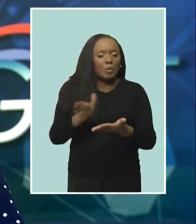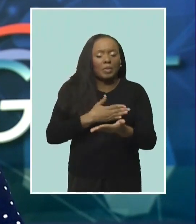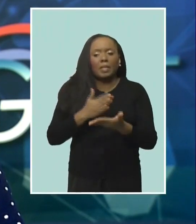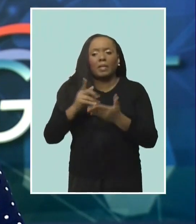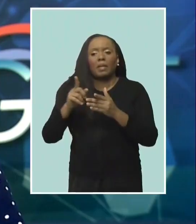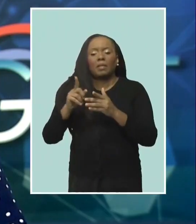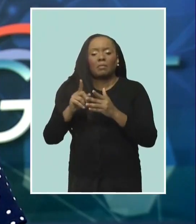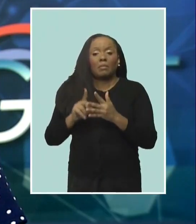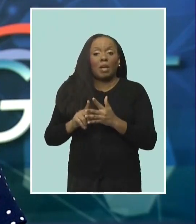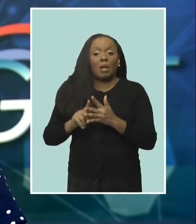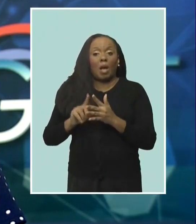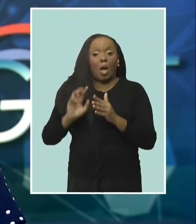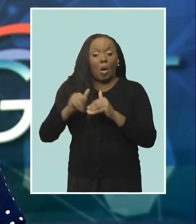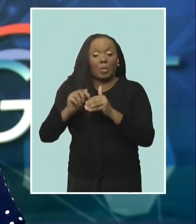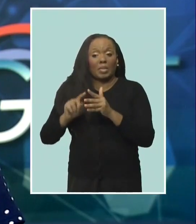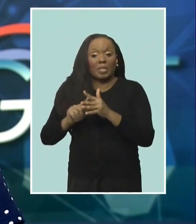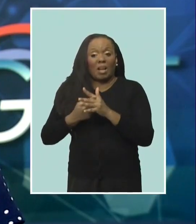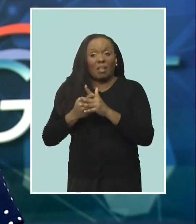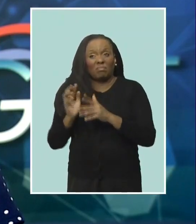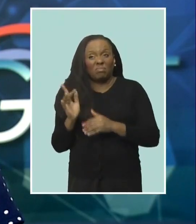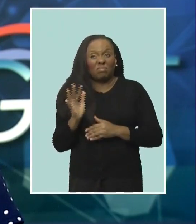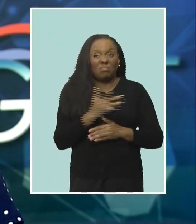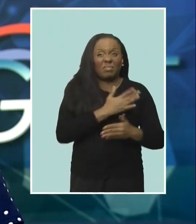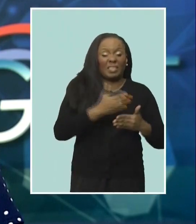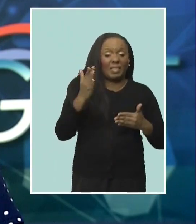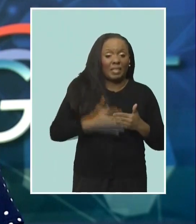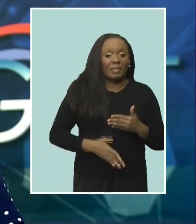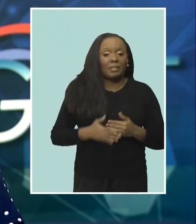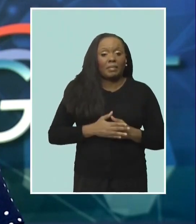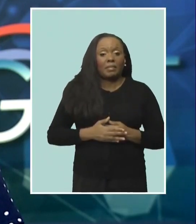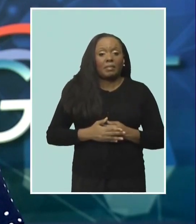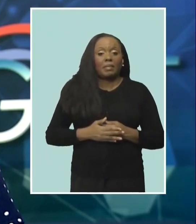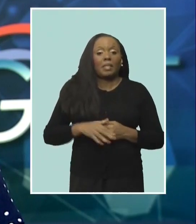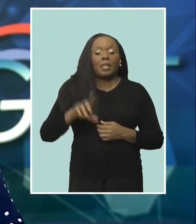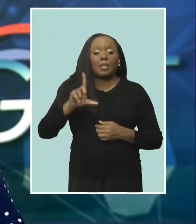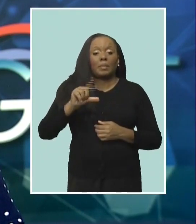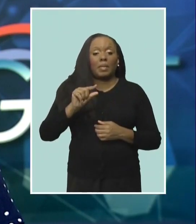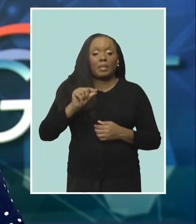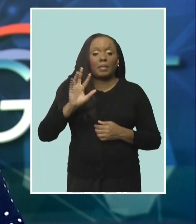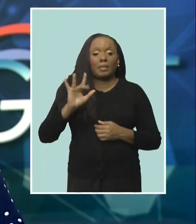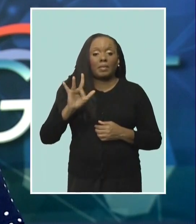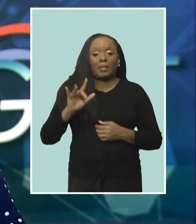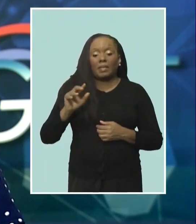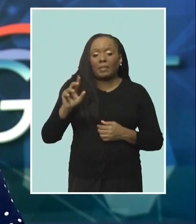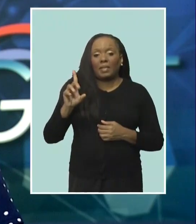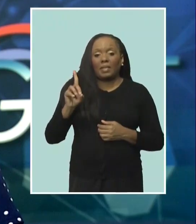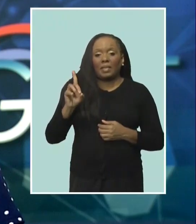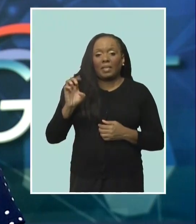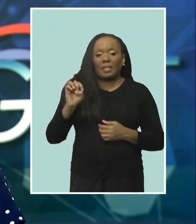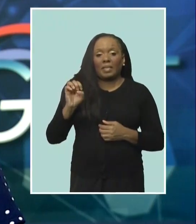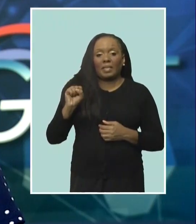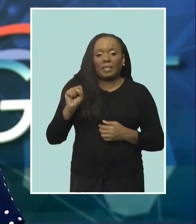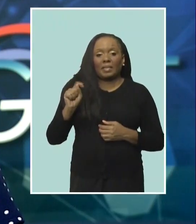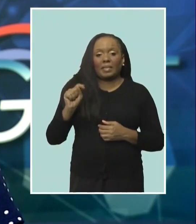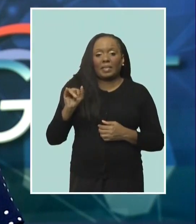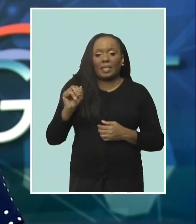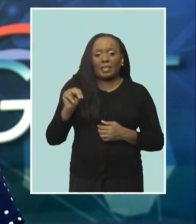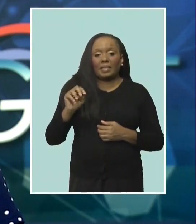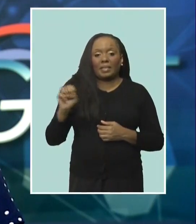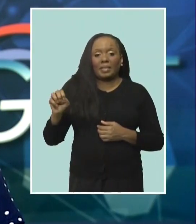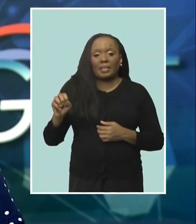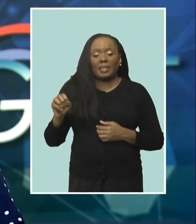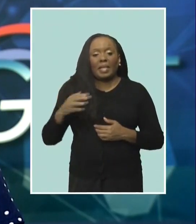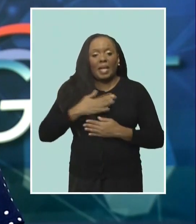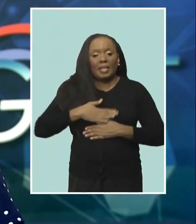to distribution. This is being made possible through the 2025 Destiny Entertainment Agency Music Seminar, which will be held at the